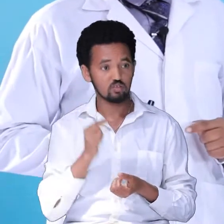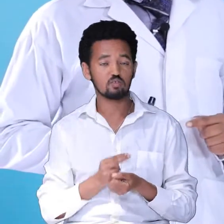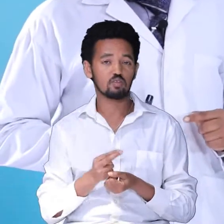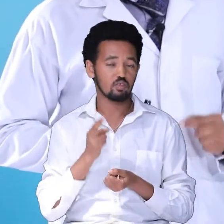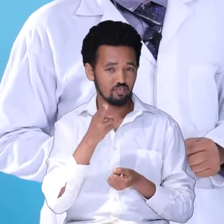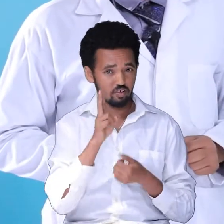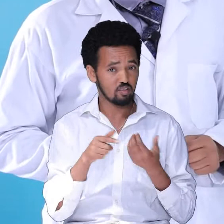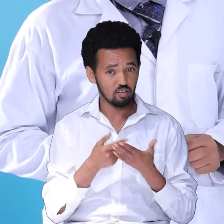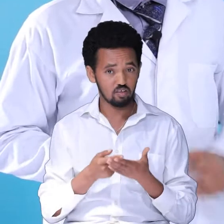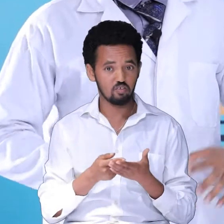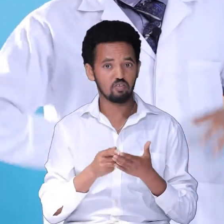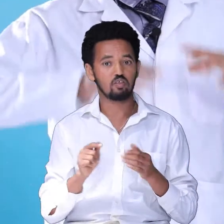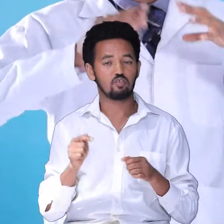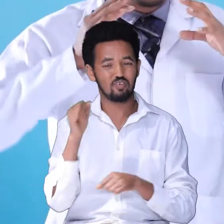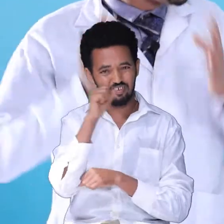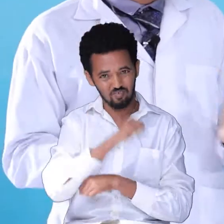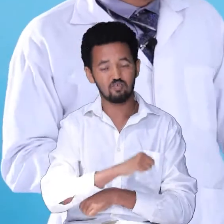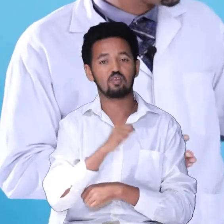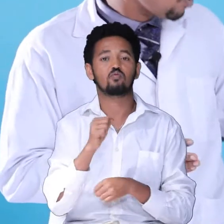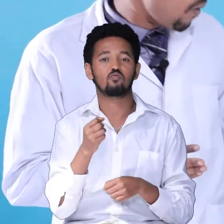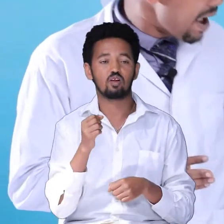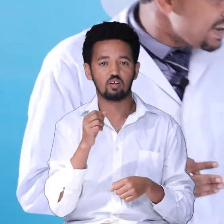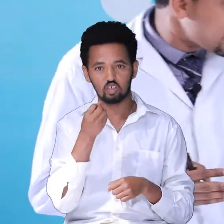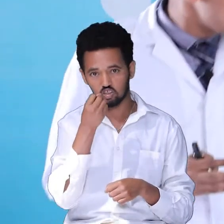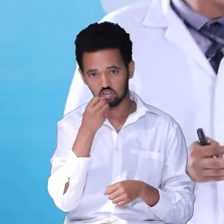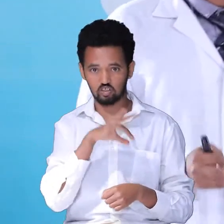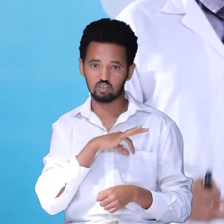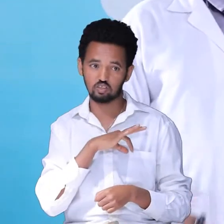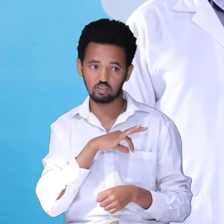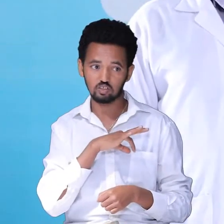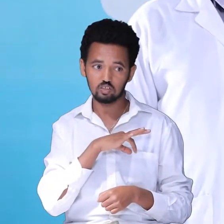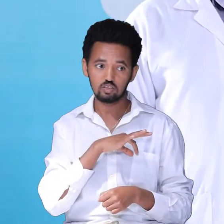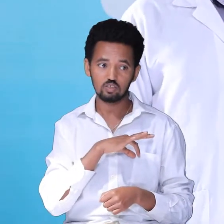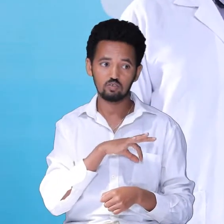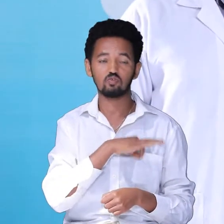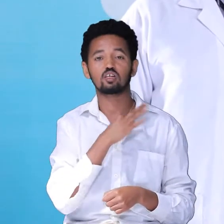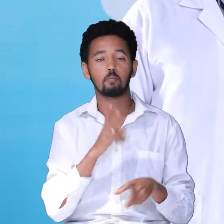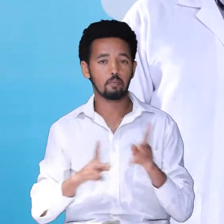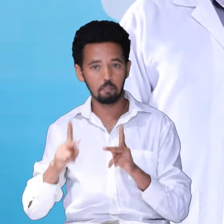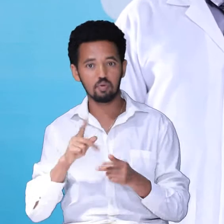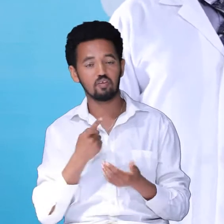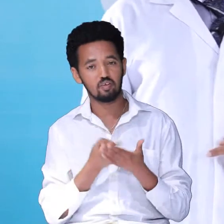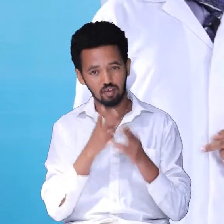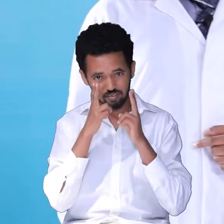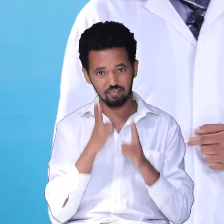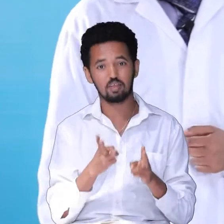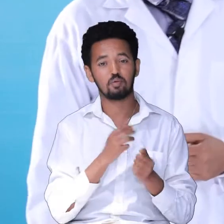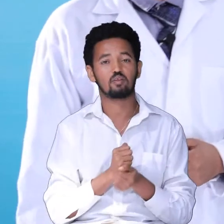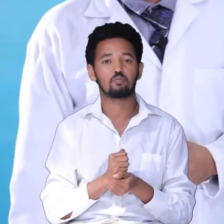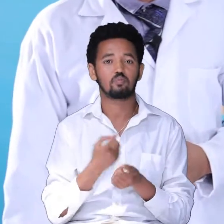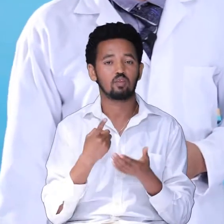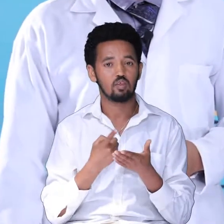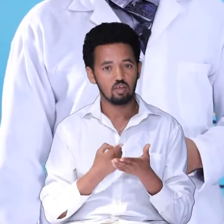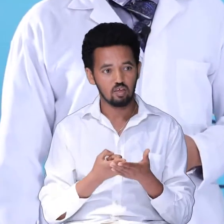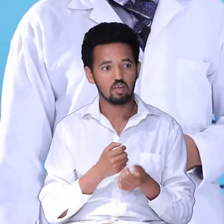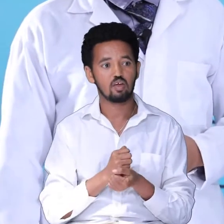about his defeat. Then the French people, when he came back to France, he accepted us a